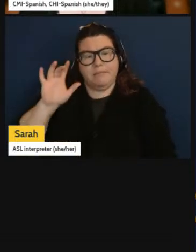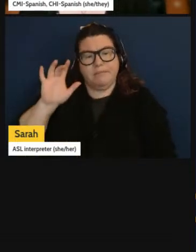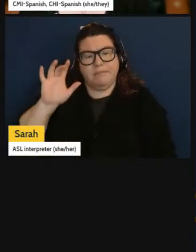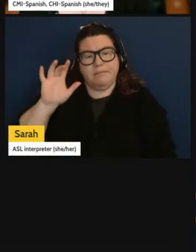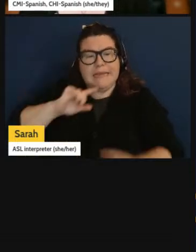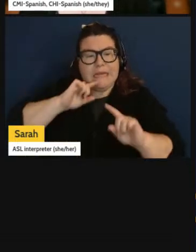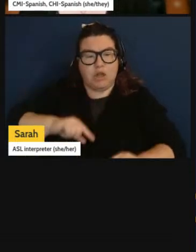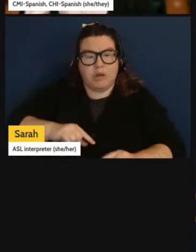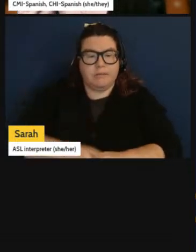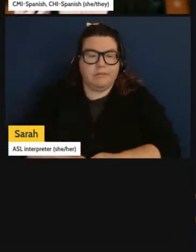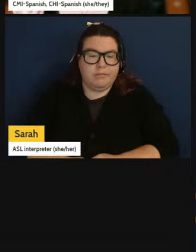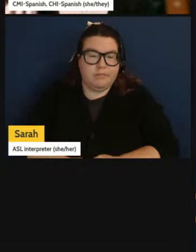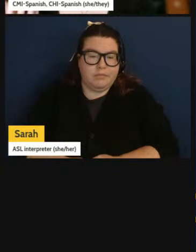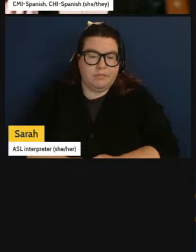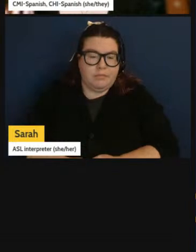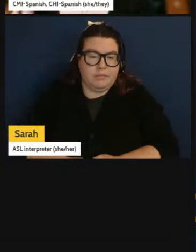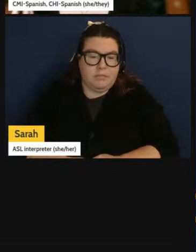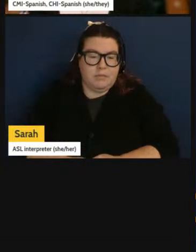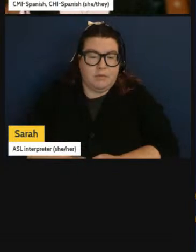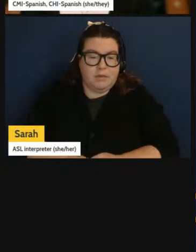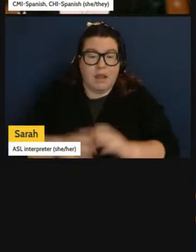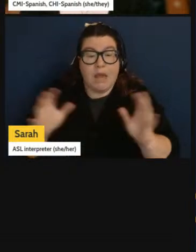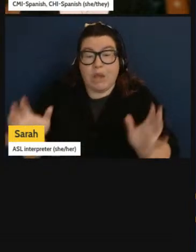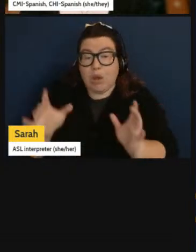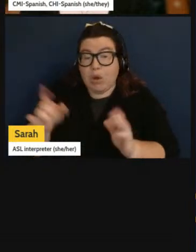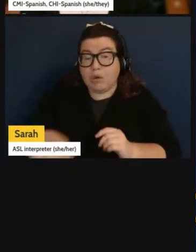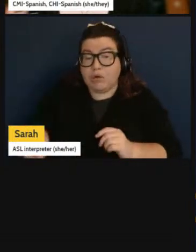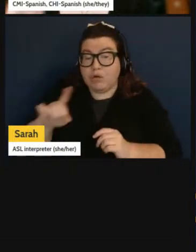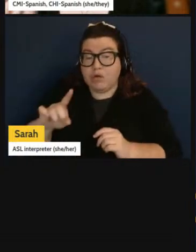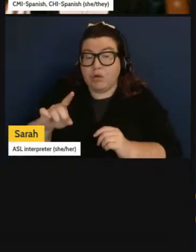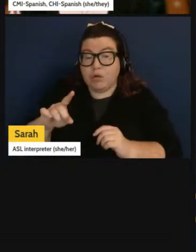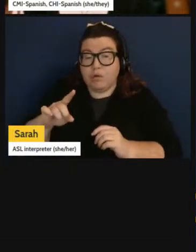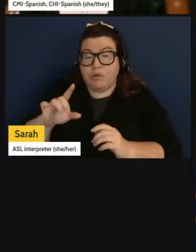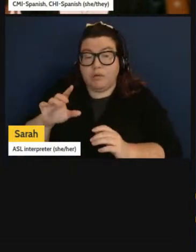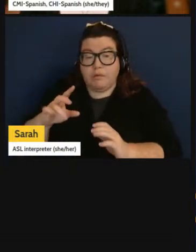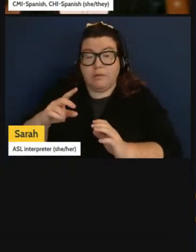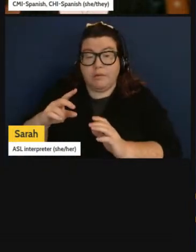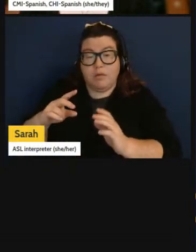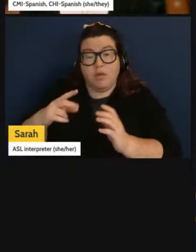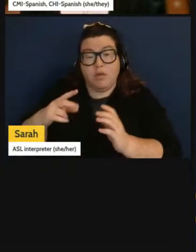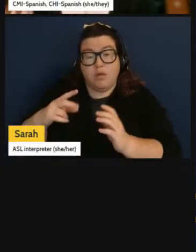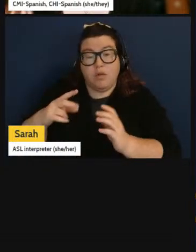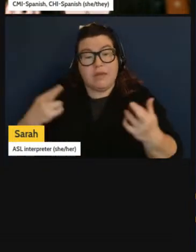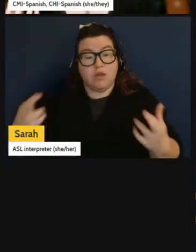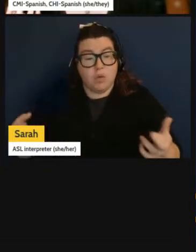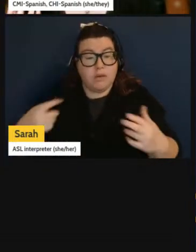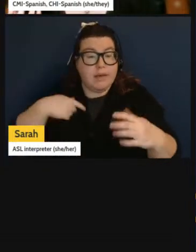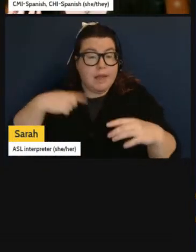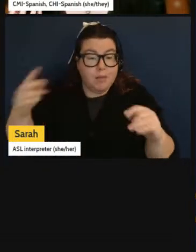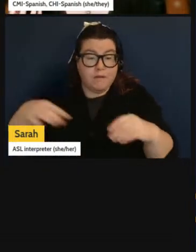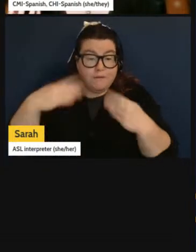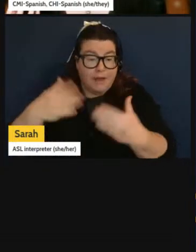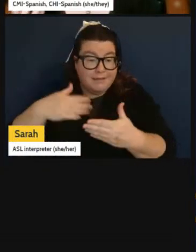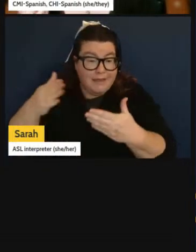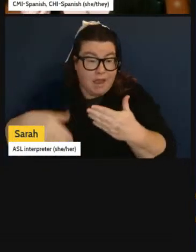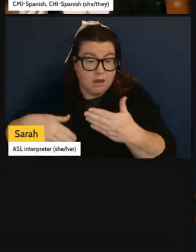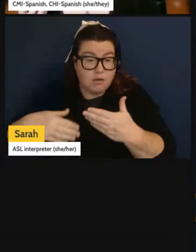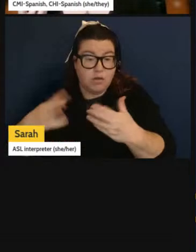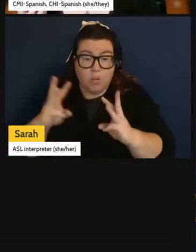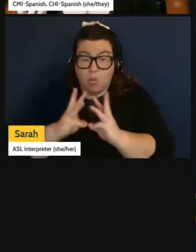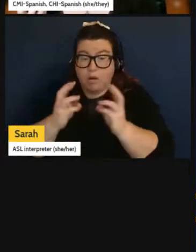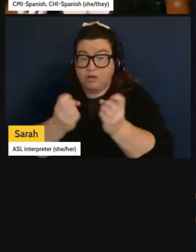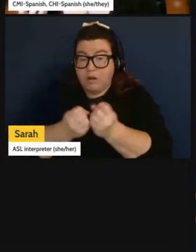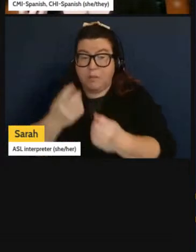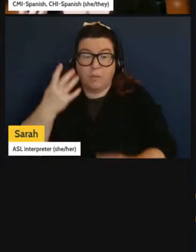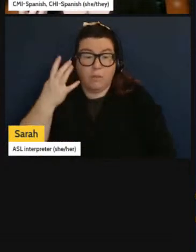answered. So I highly encourage you to check out the rest of the links, the resources that will be provided to you at the end of this workshop,